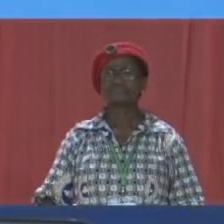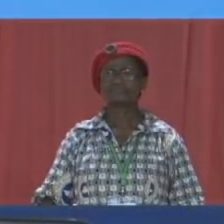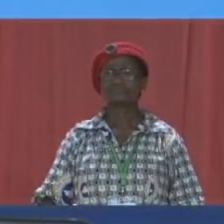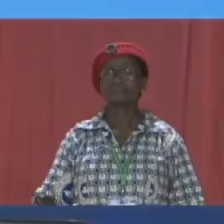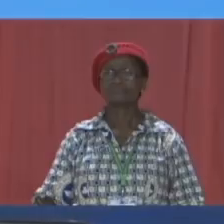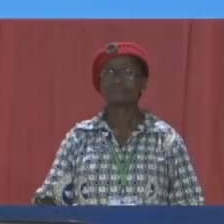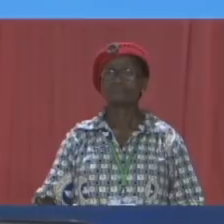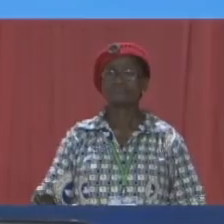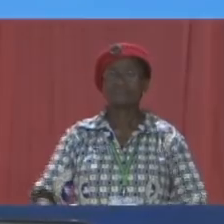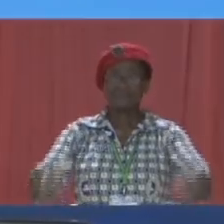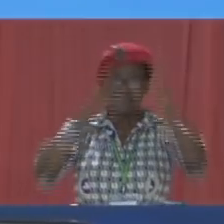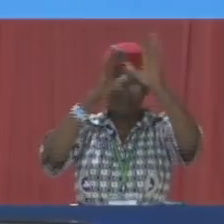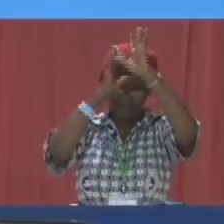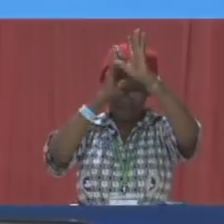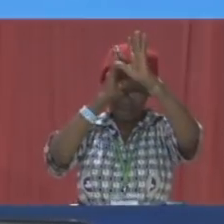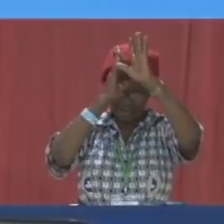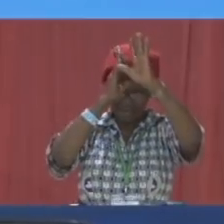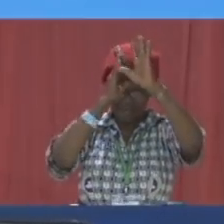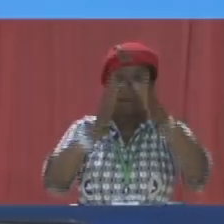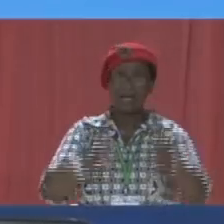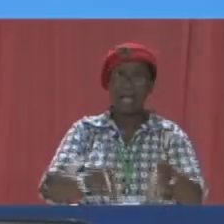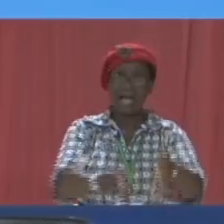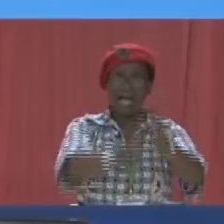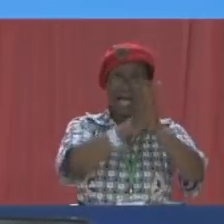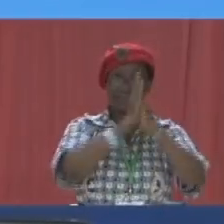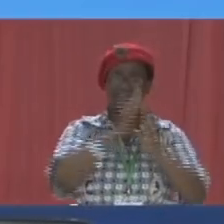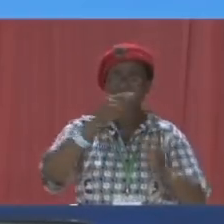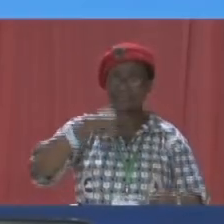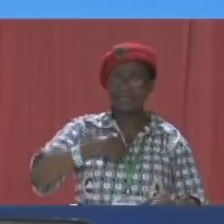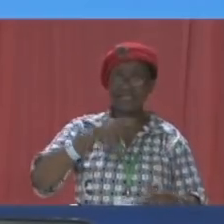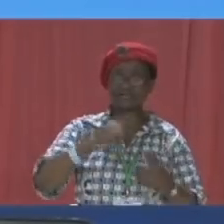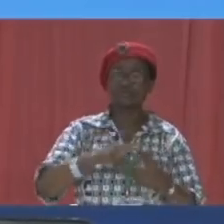Daddy asked me to tell you. Daddy needs a phone.